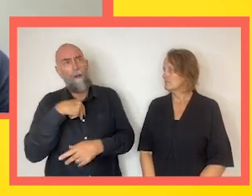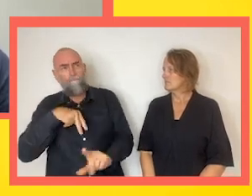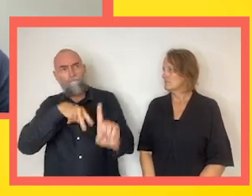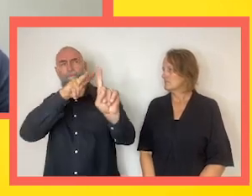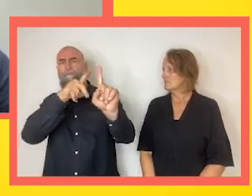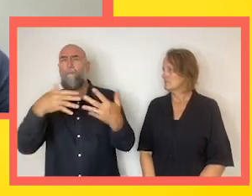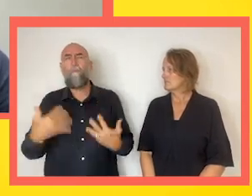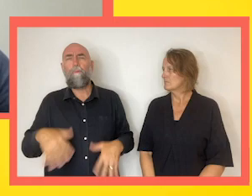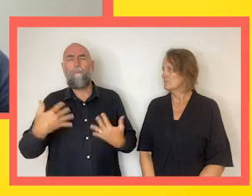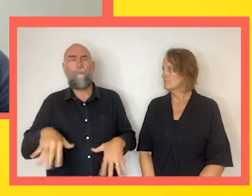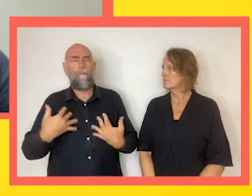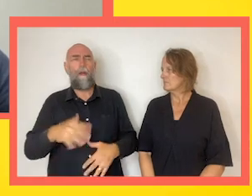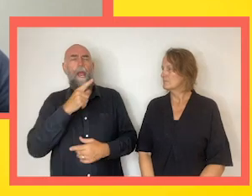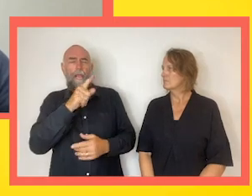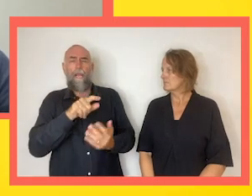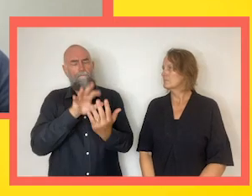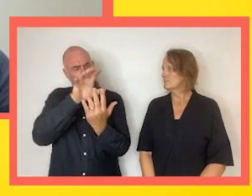long message. To